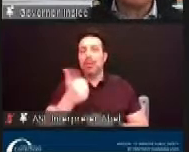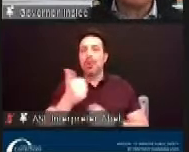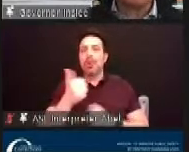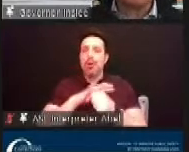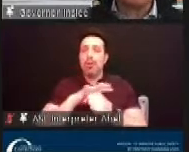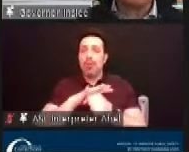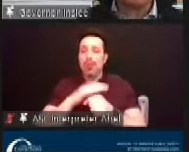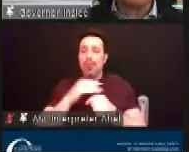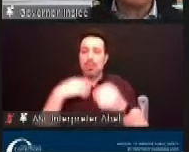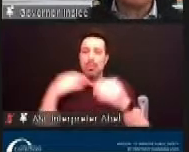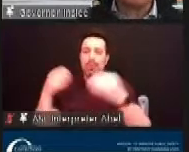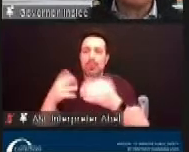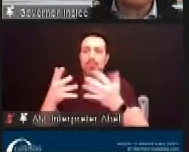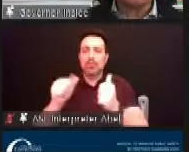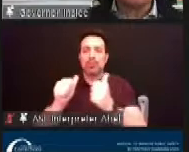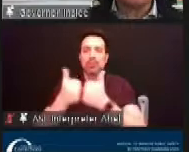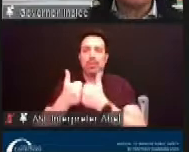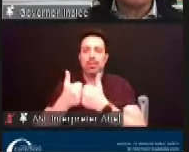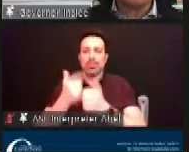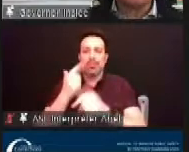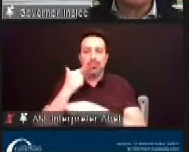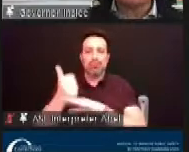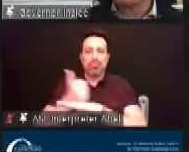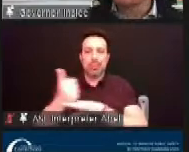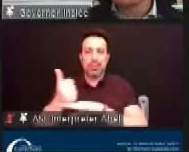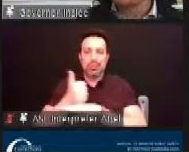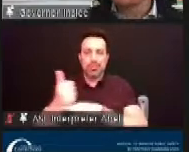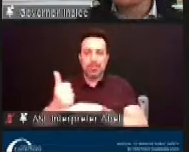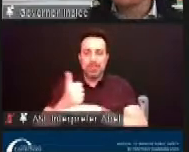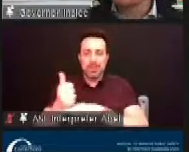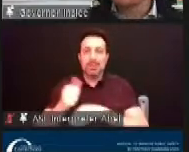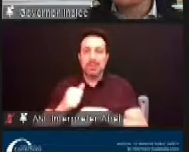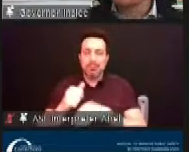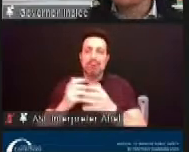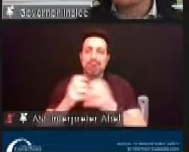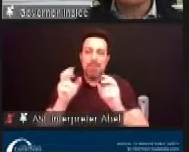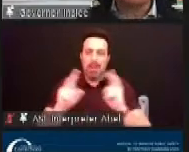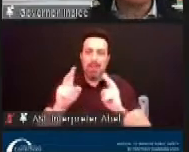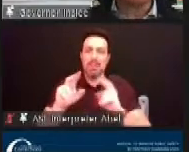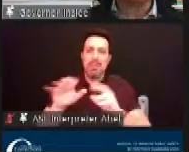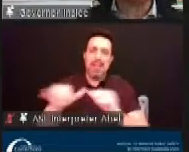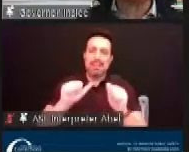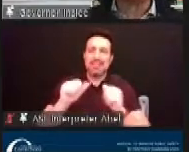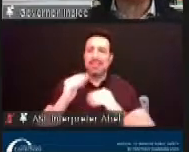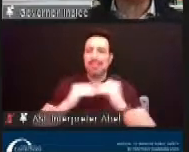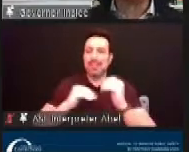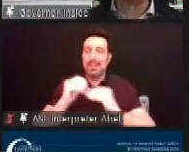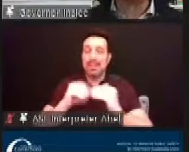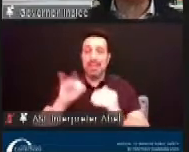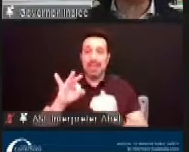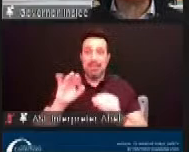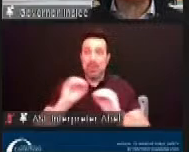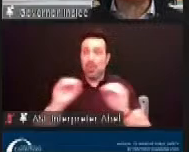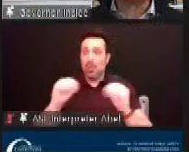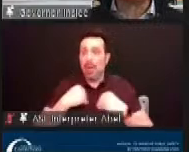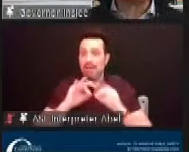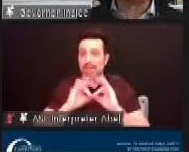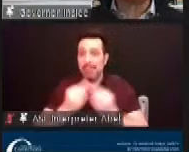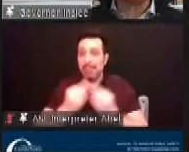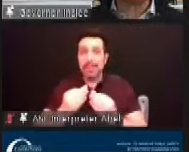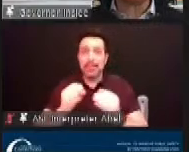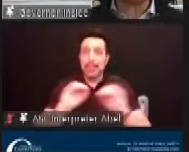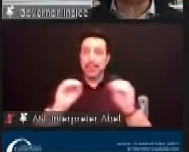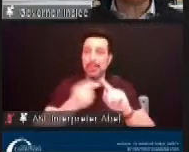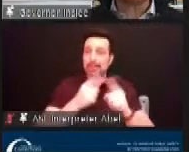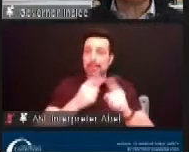working on as a challenge is transportation. A lot of people exiting the facilities, if they don't have family or friends